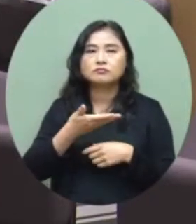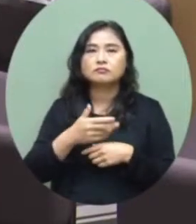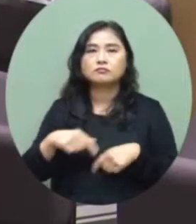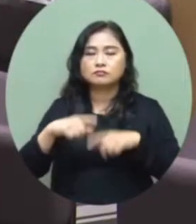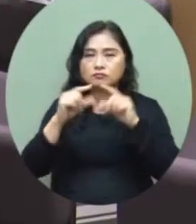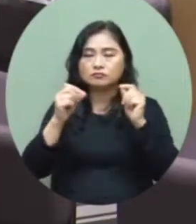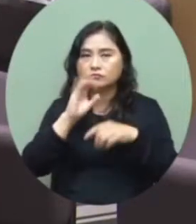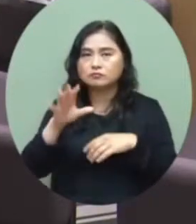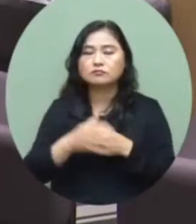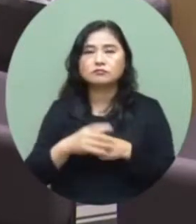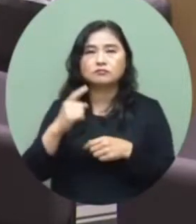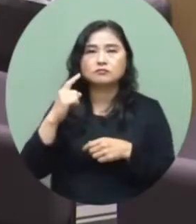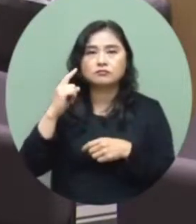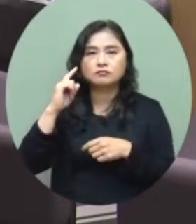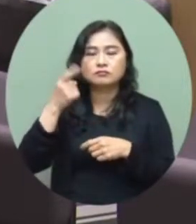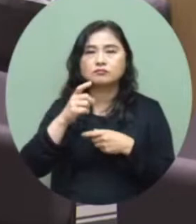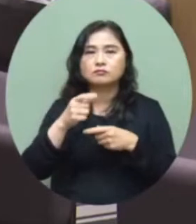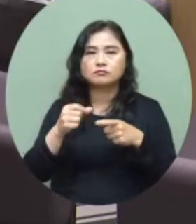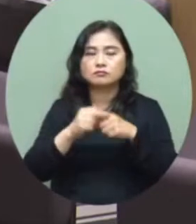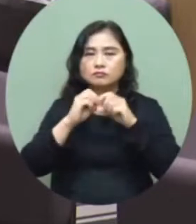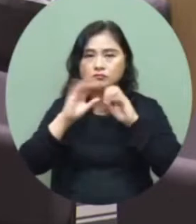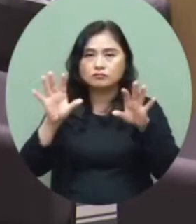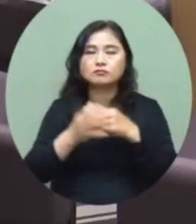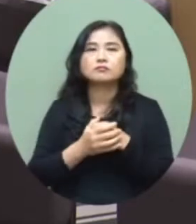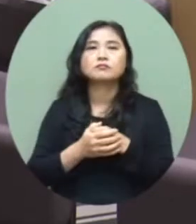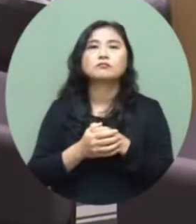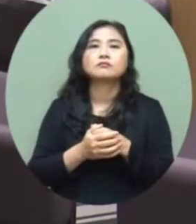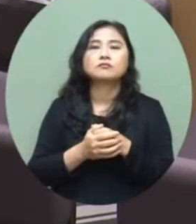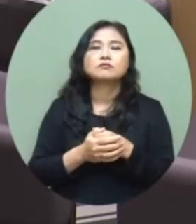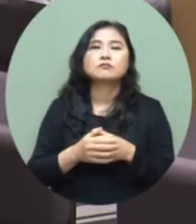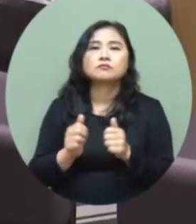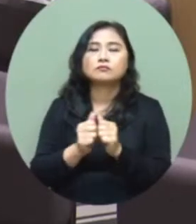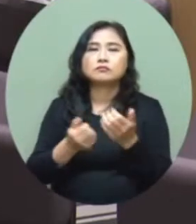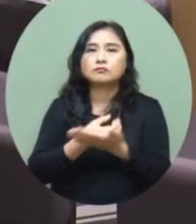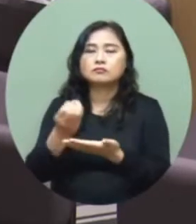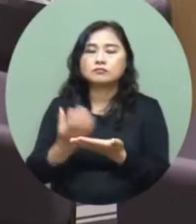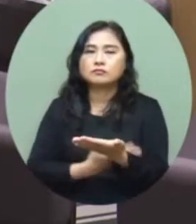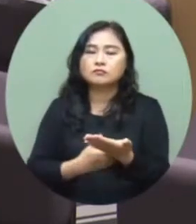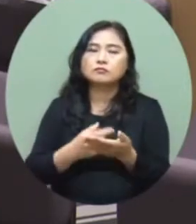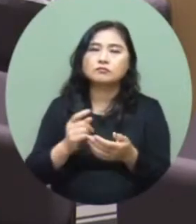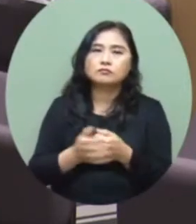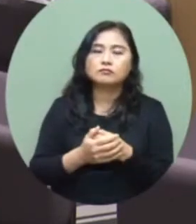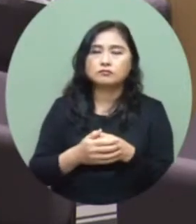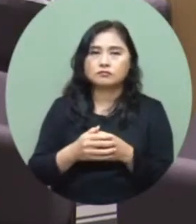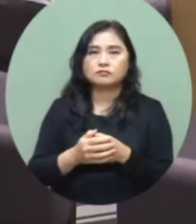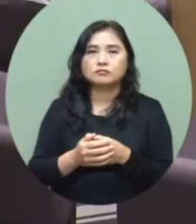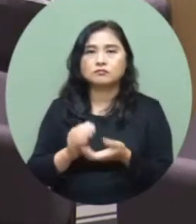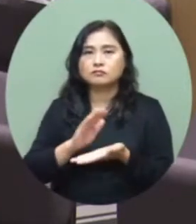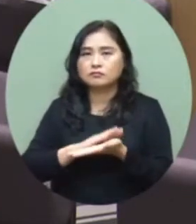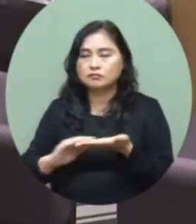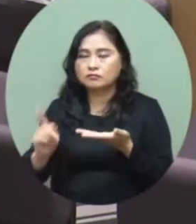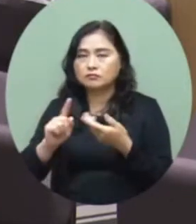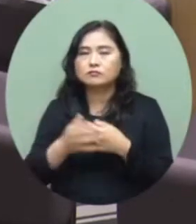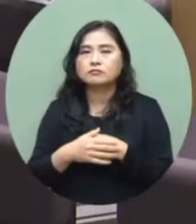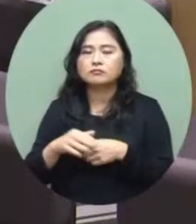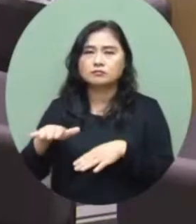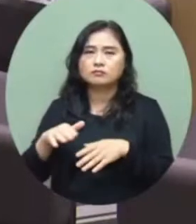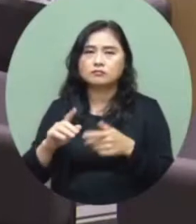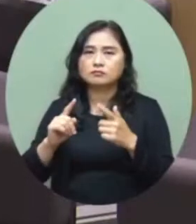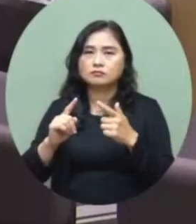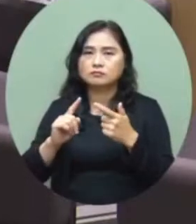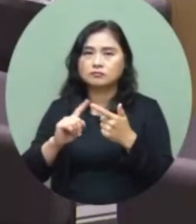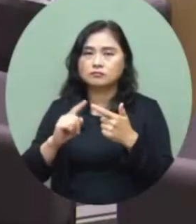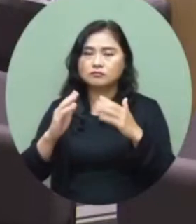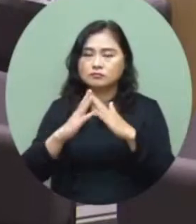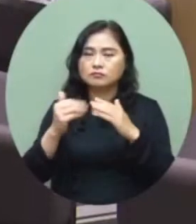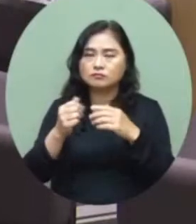might be lagging behind. And also, the CE said that the social distancing measures will be relaxed later, and